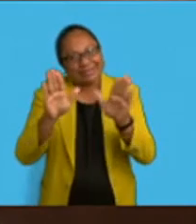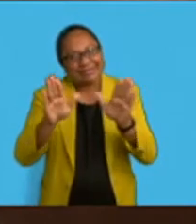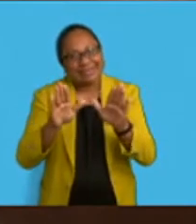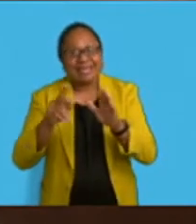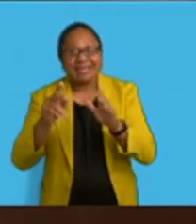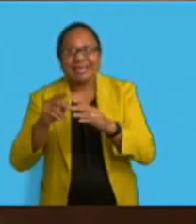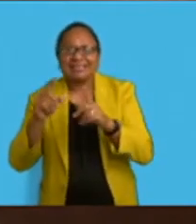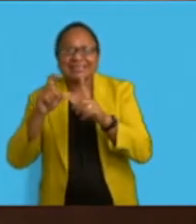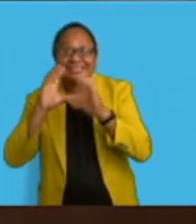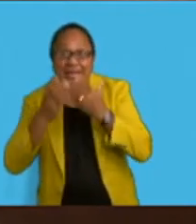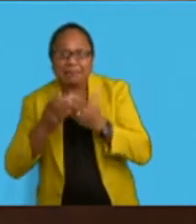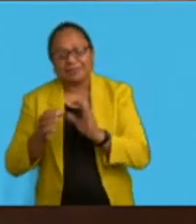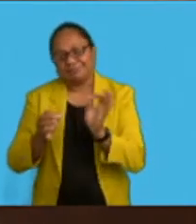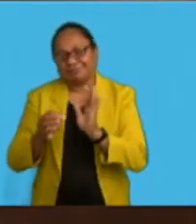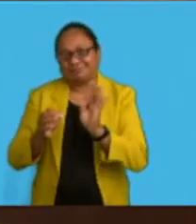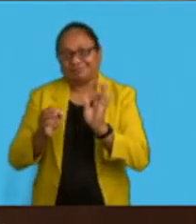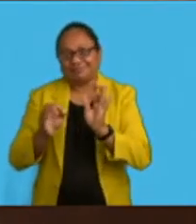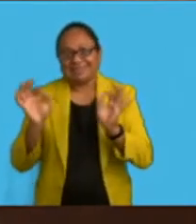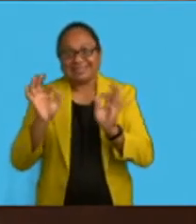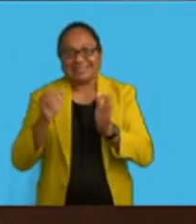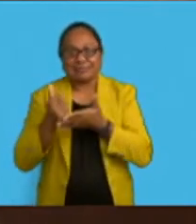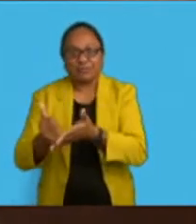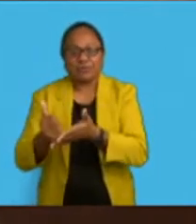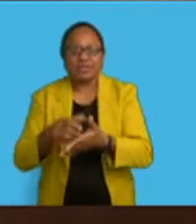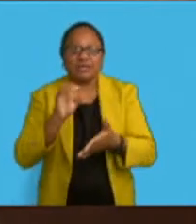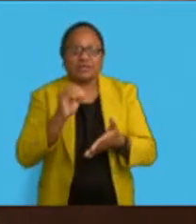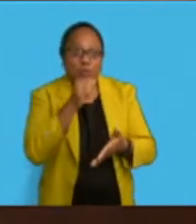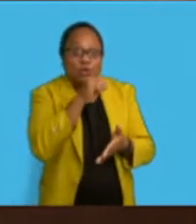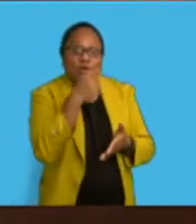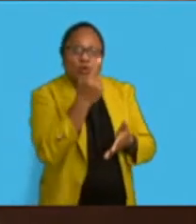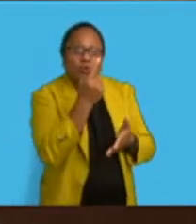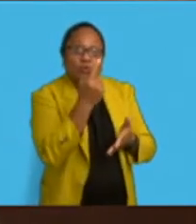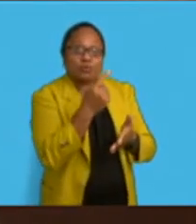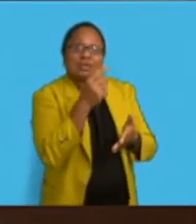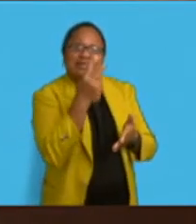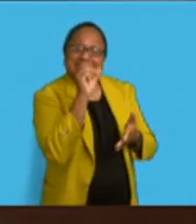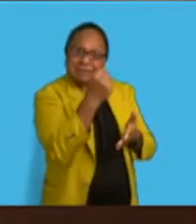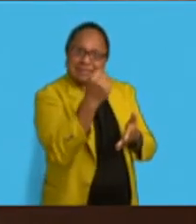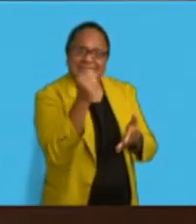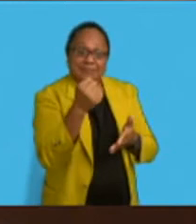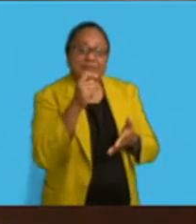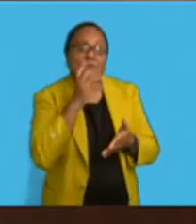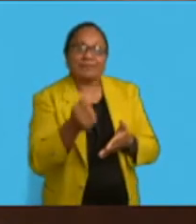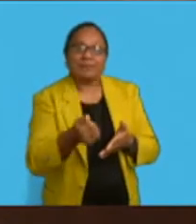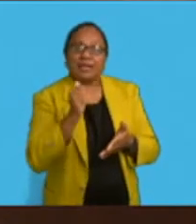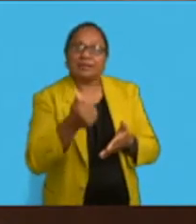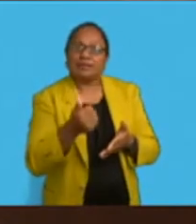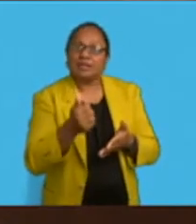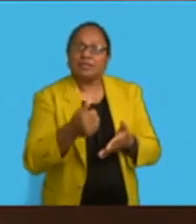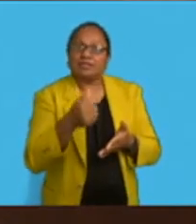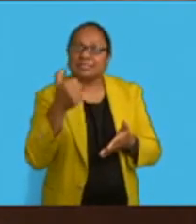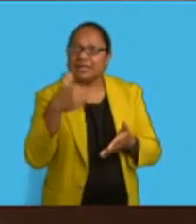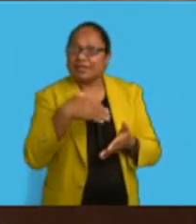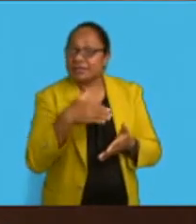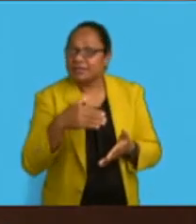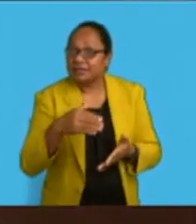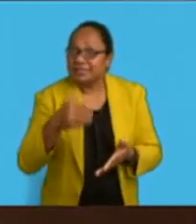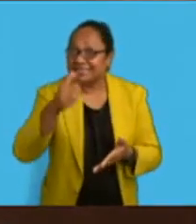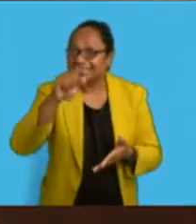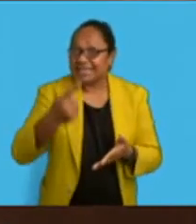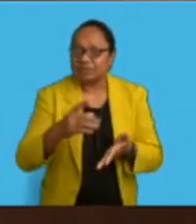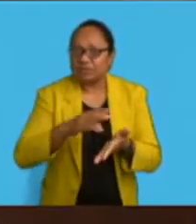however. What this means, Madam Speaker, is that a semester student will now receive an annual allowance of $6,600 instead of the